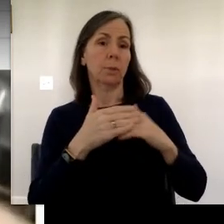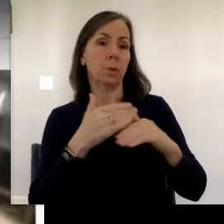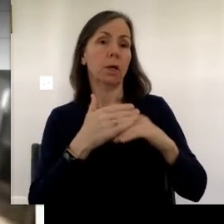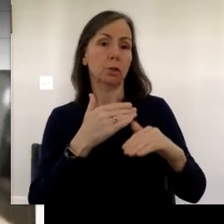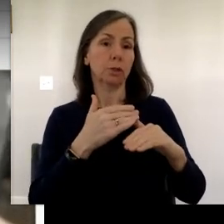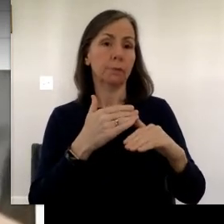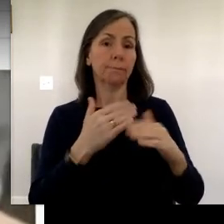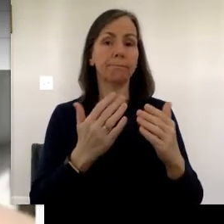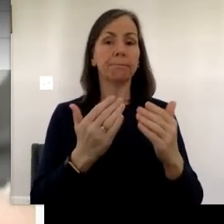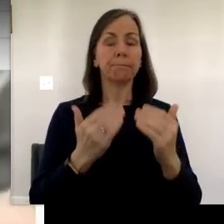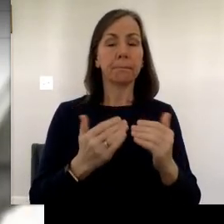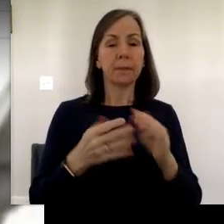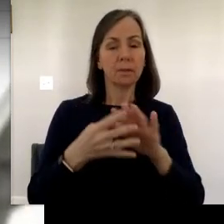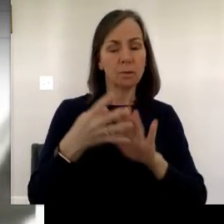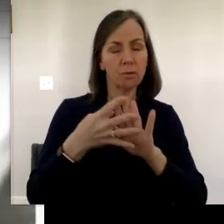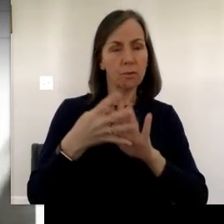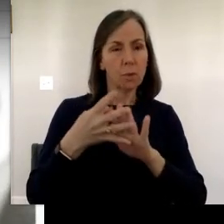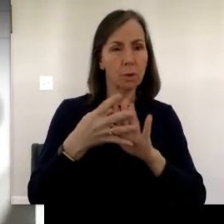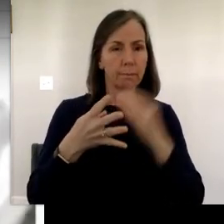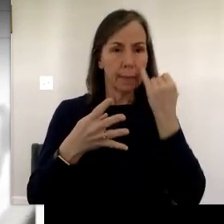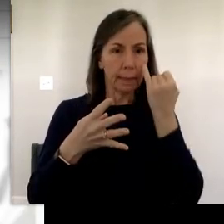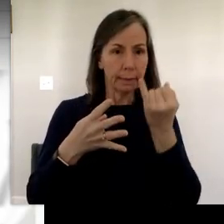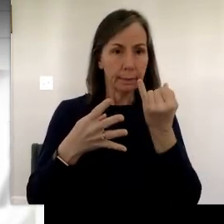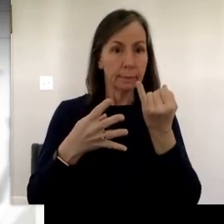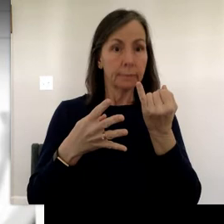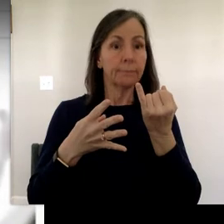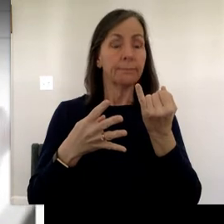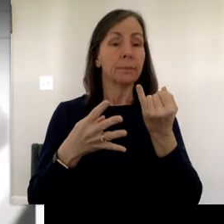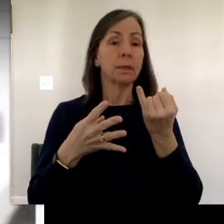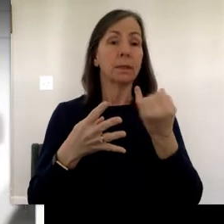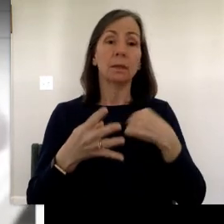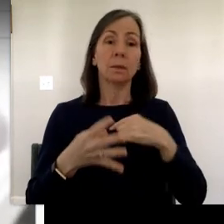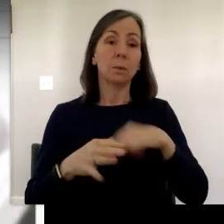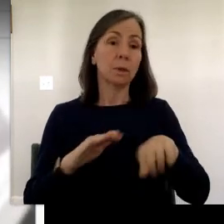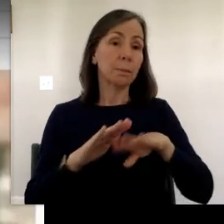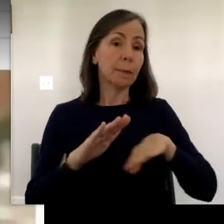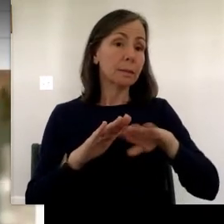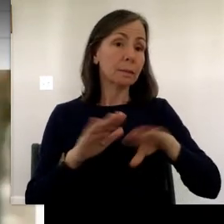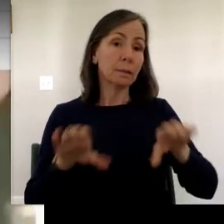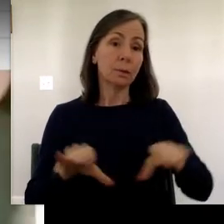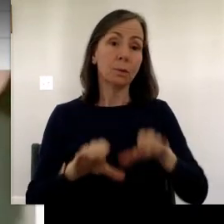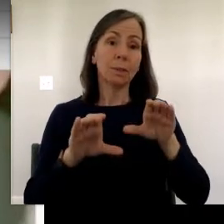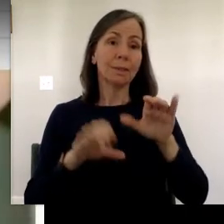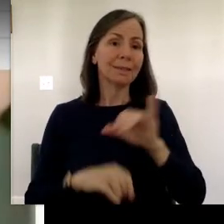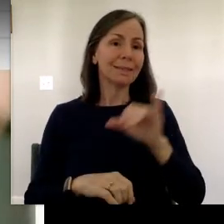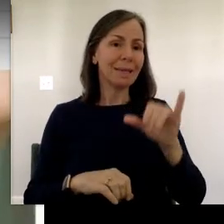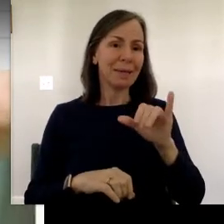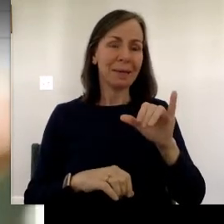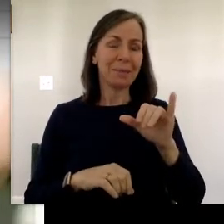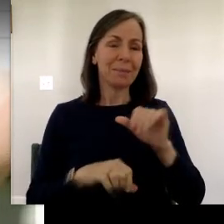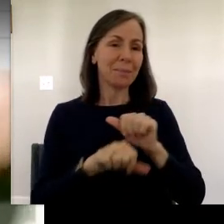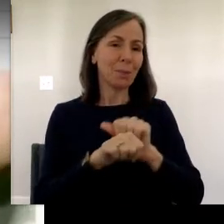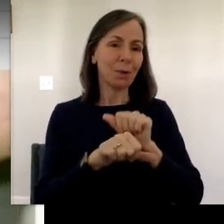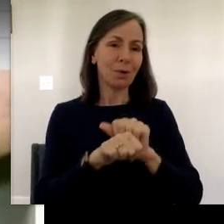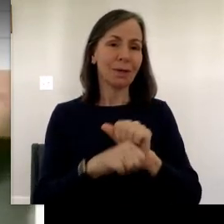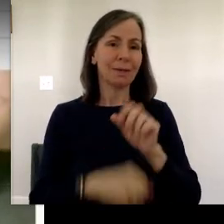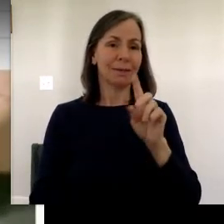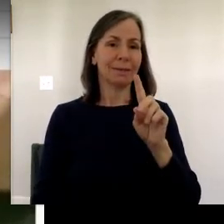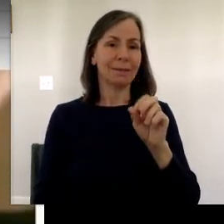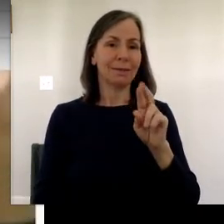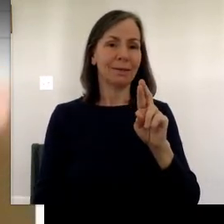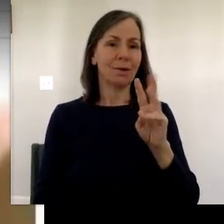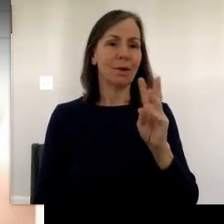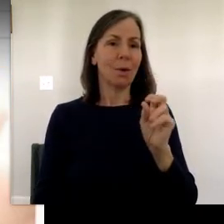We're just essentially doing what Darwin did, but with a bunch